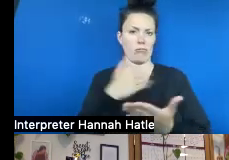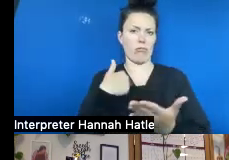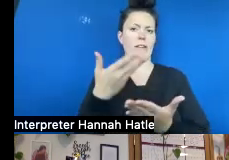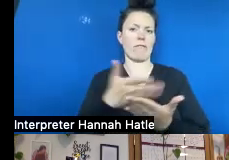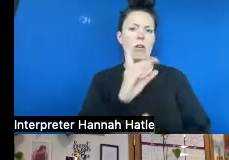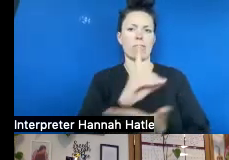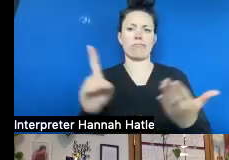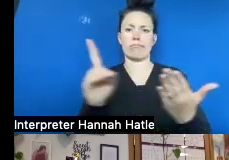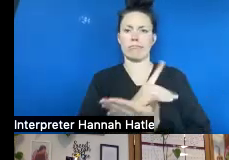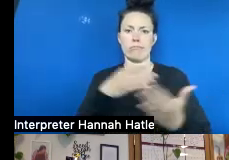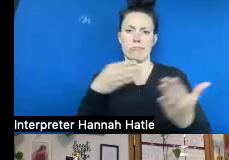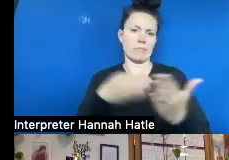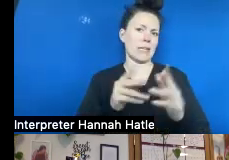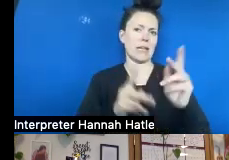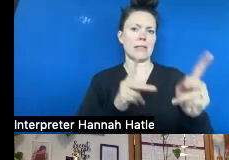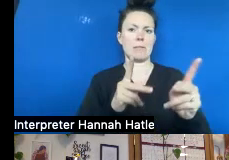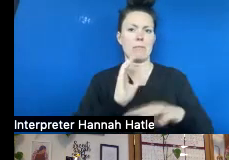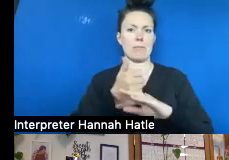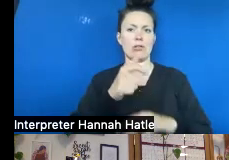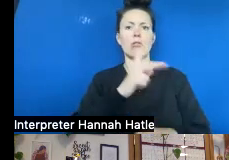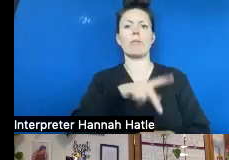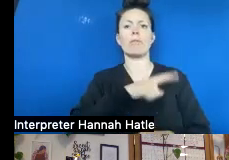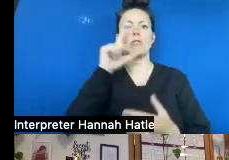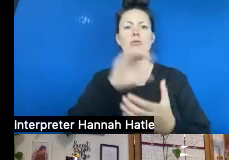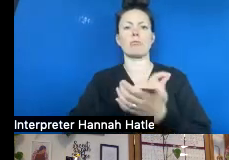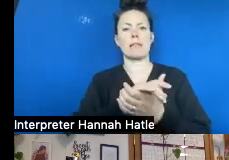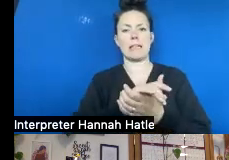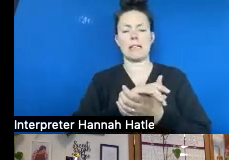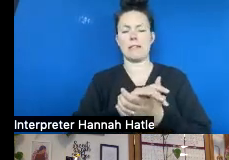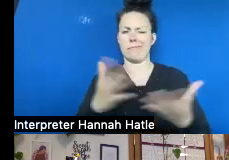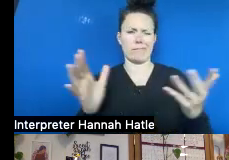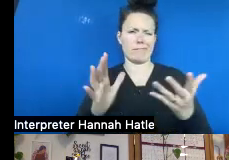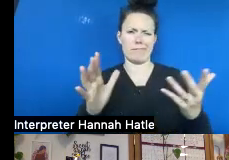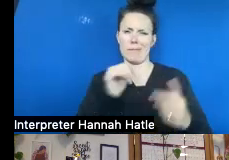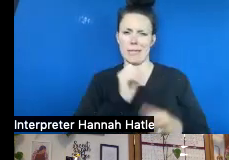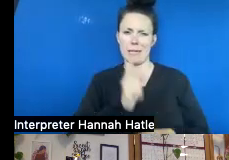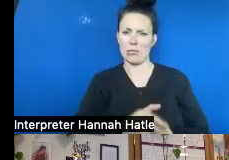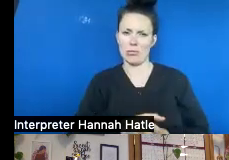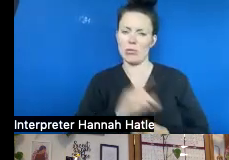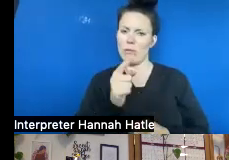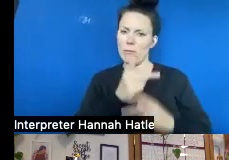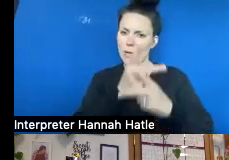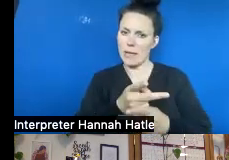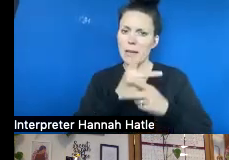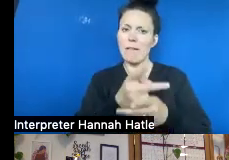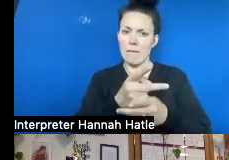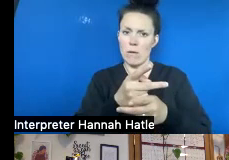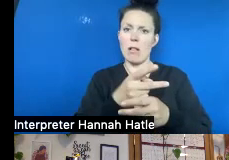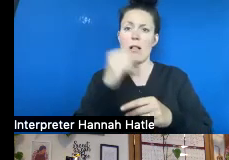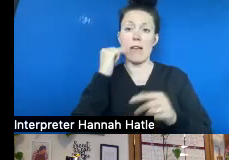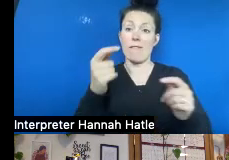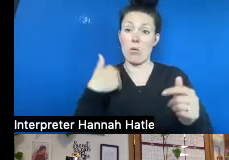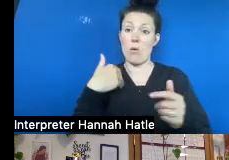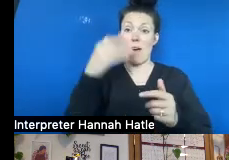on their personal belief systems. So I would be very careful when you're handling